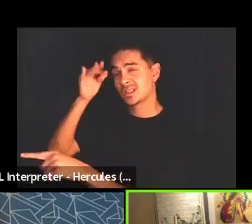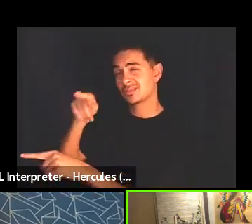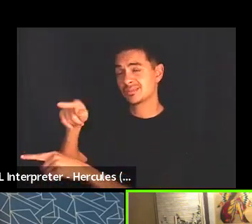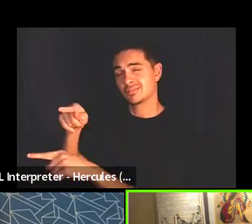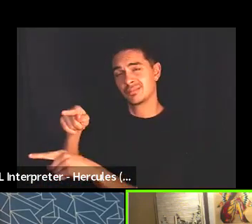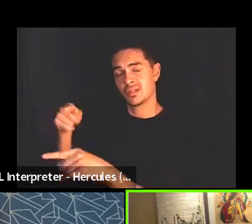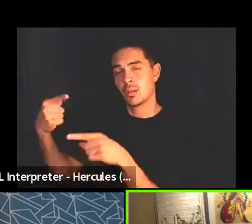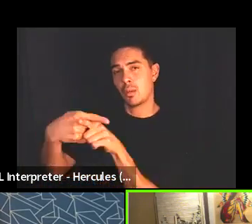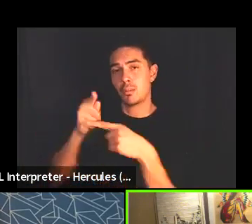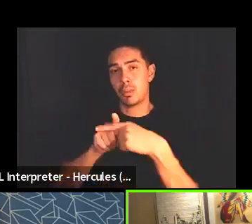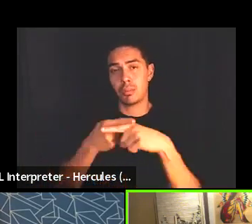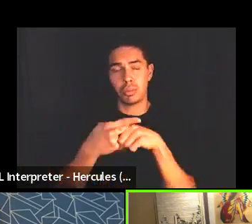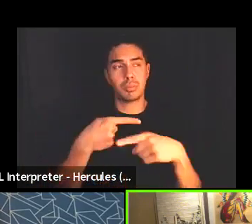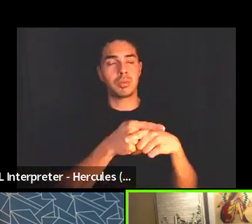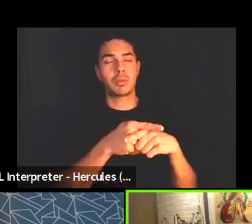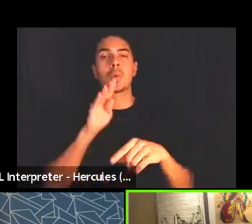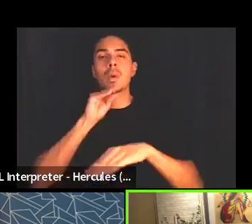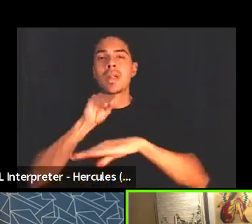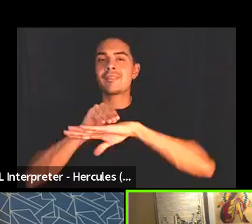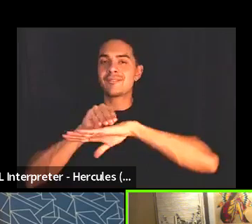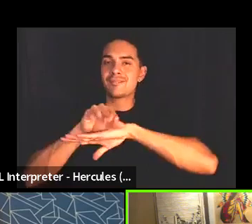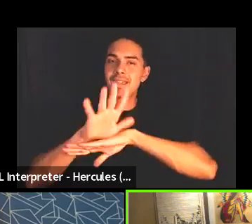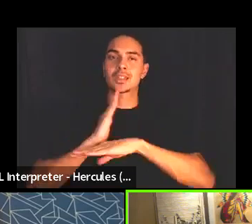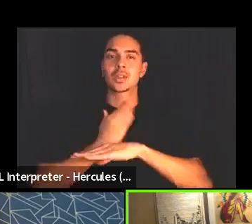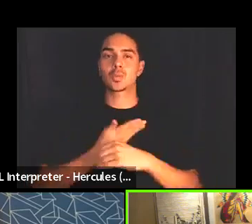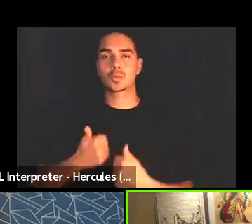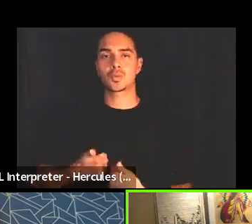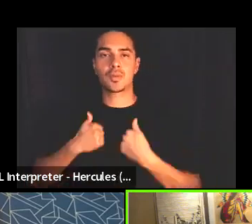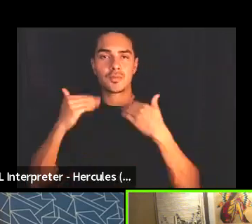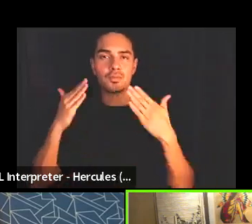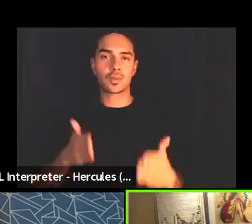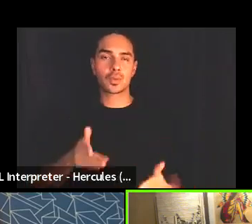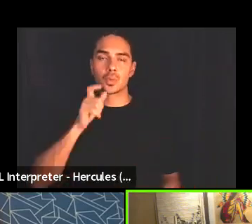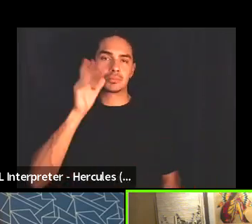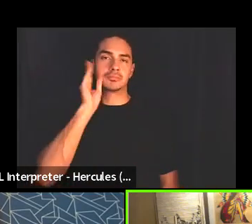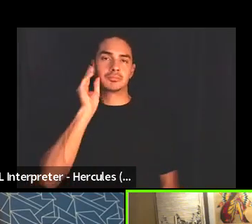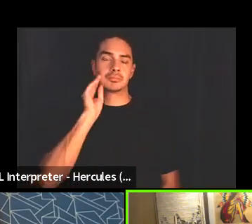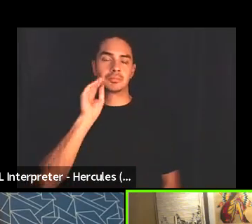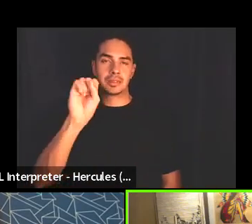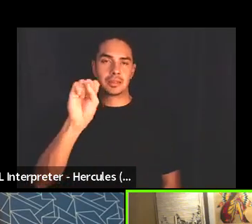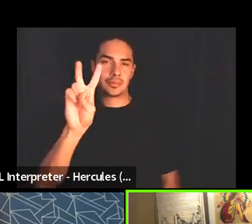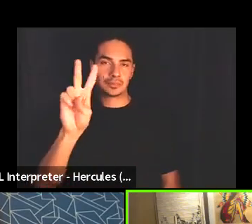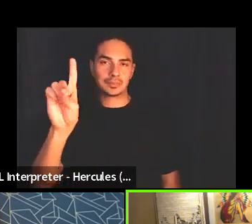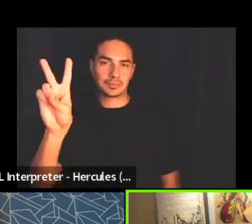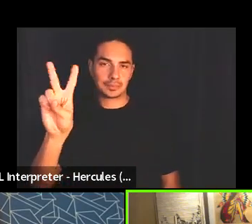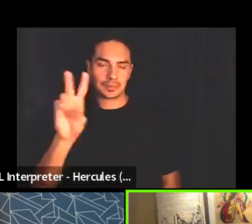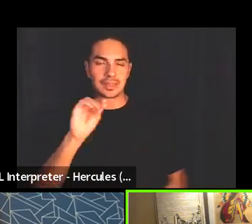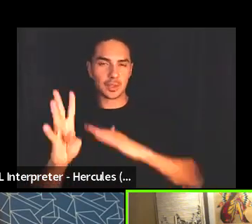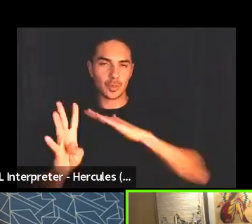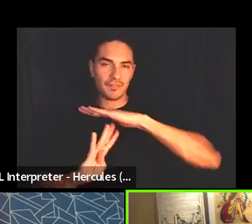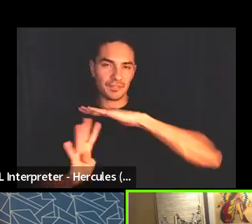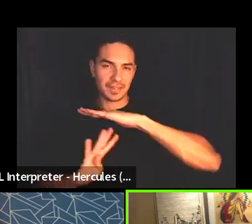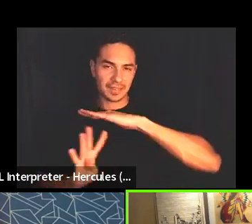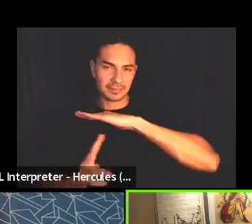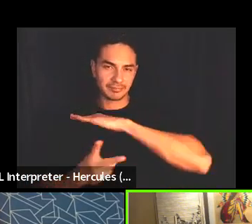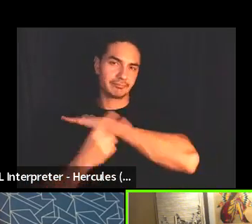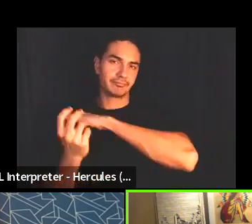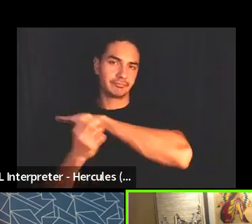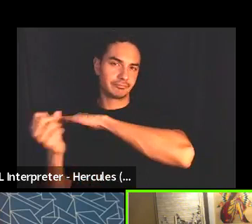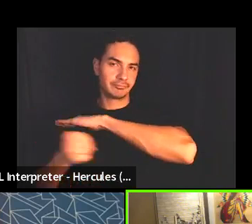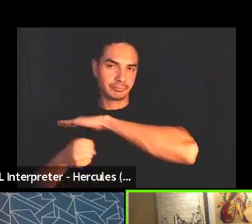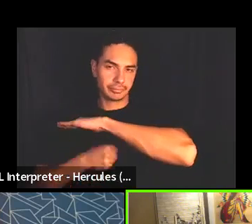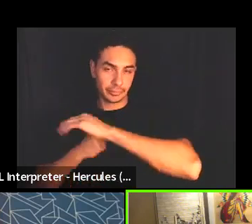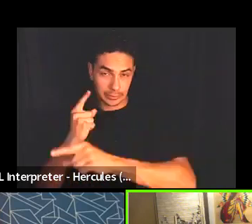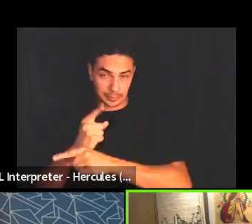to affect our survivors of trafficking, sexual violence, and DV, right? So it's about building bridges